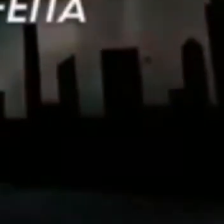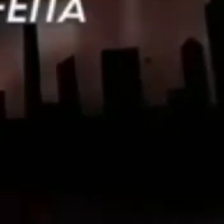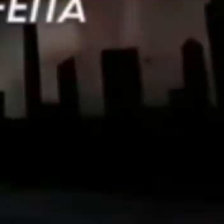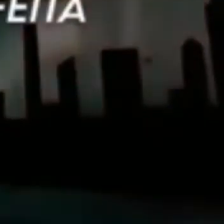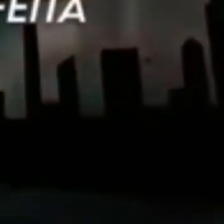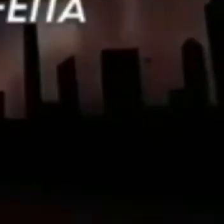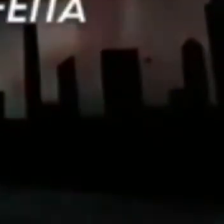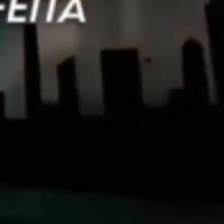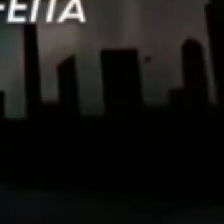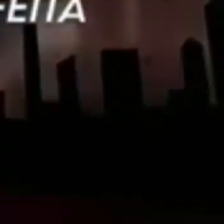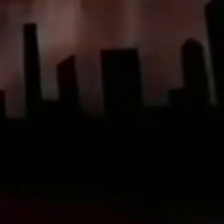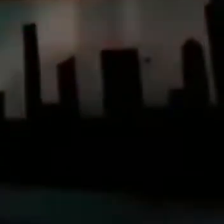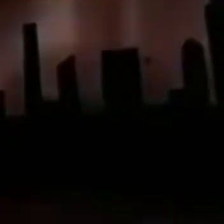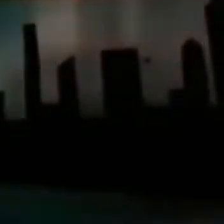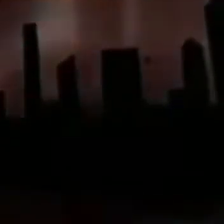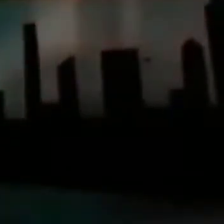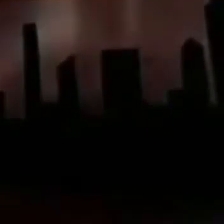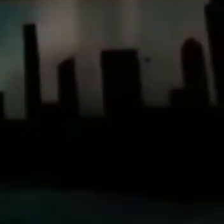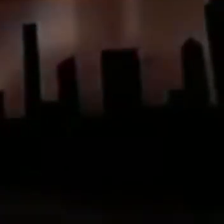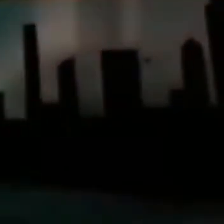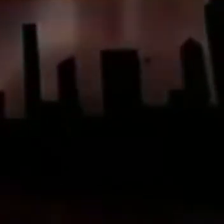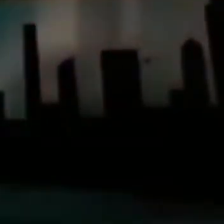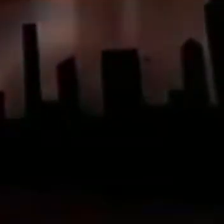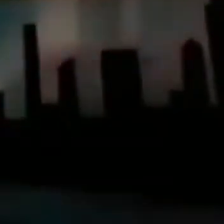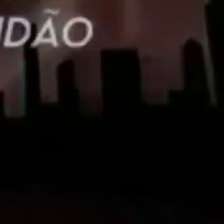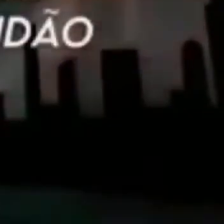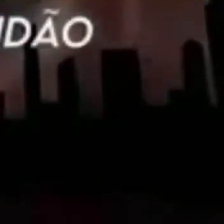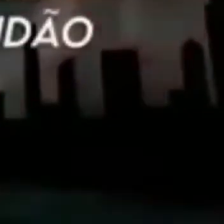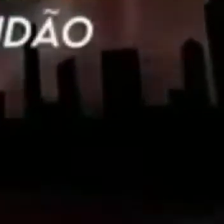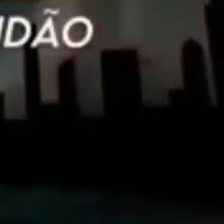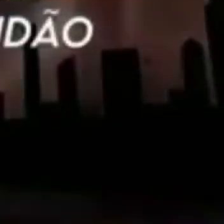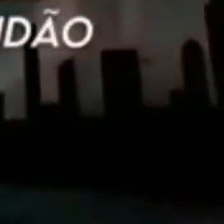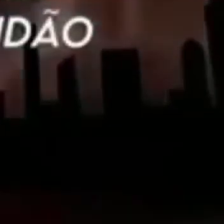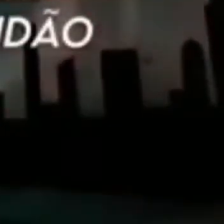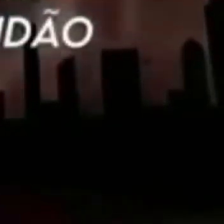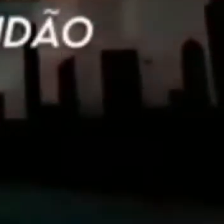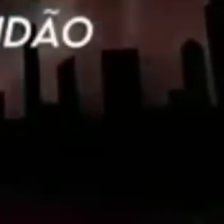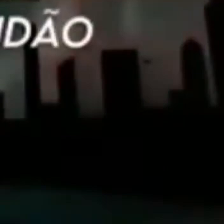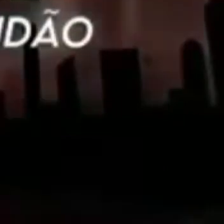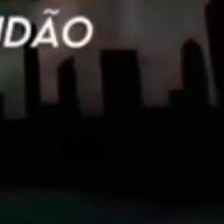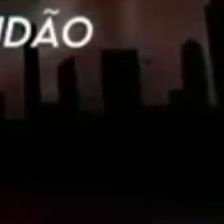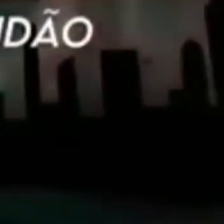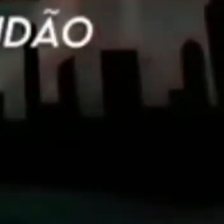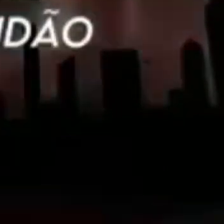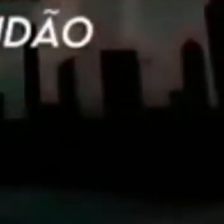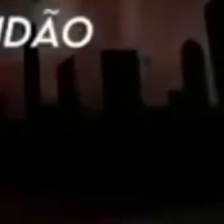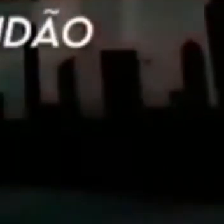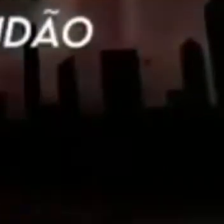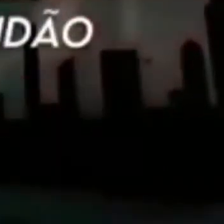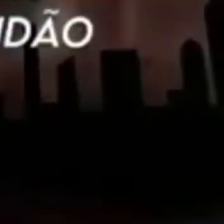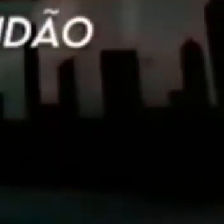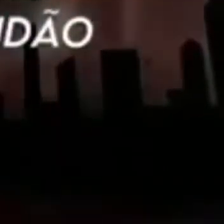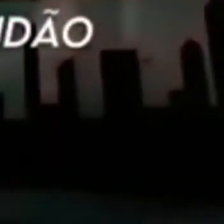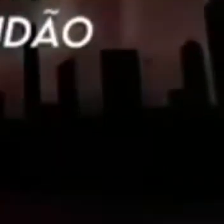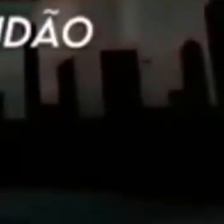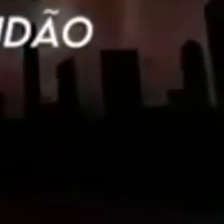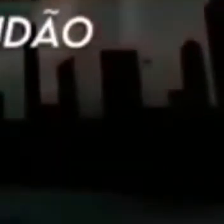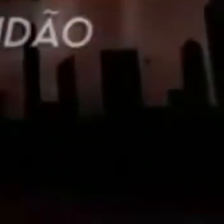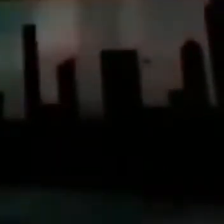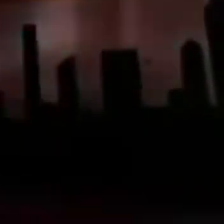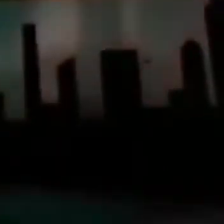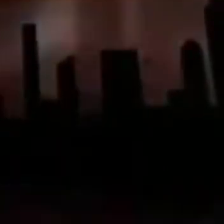the face is made. But there's a hope that's waiting for you in the